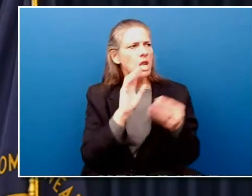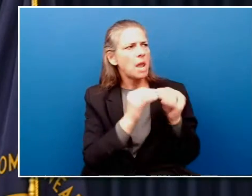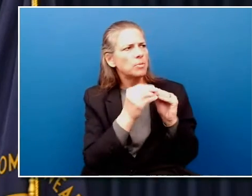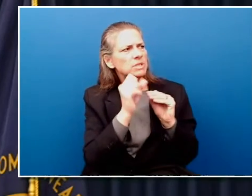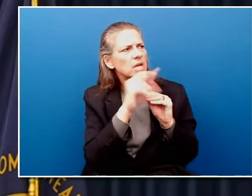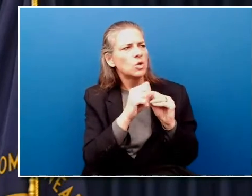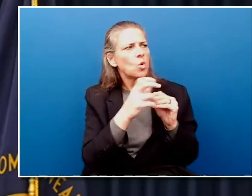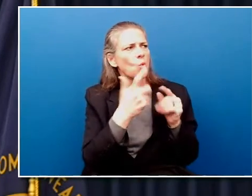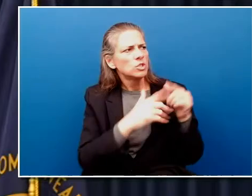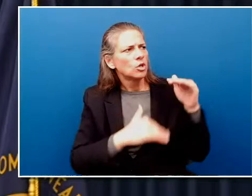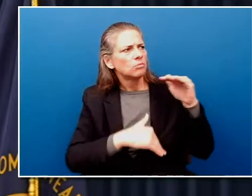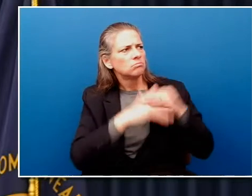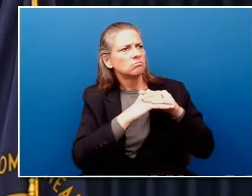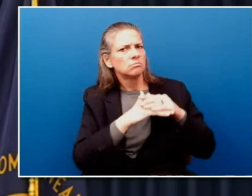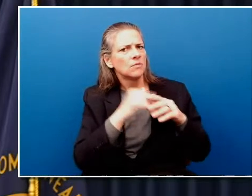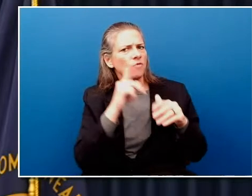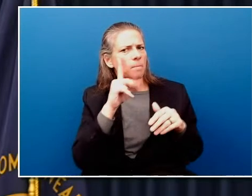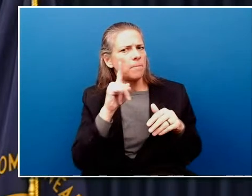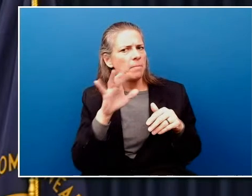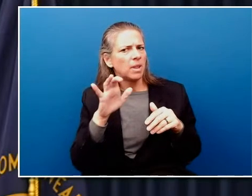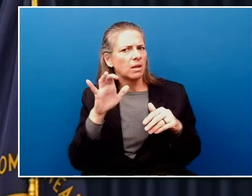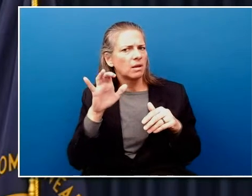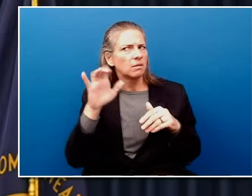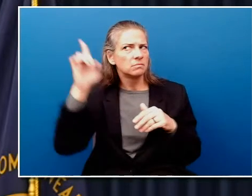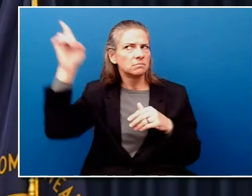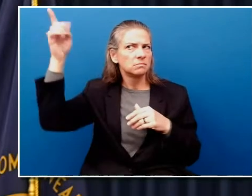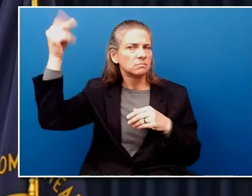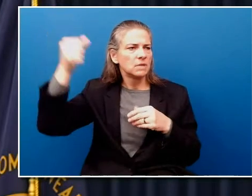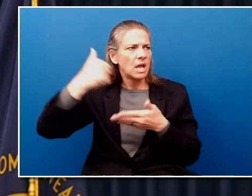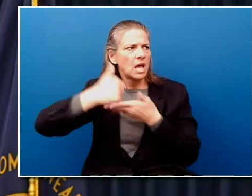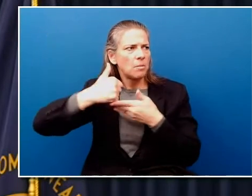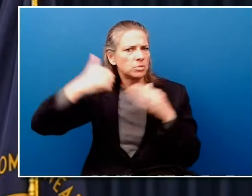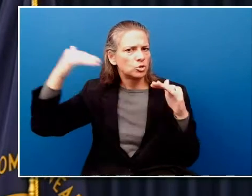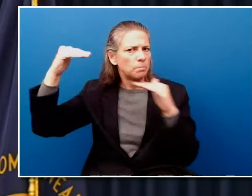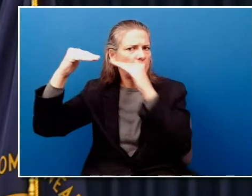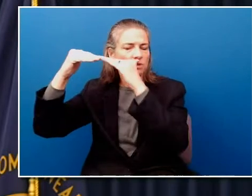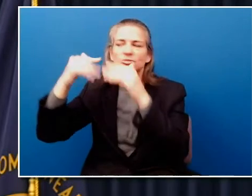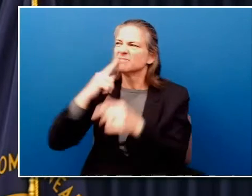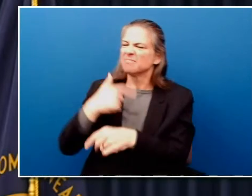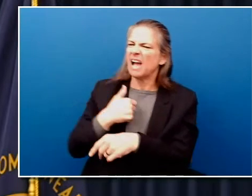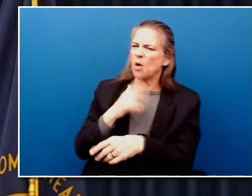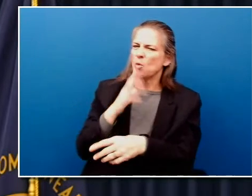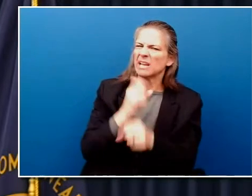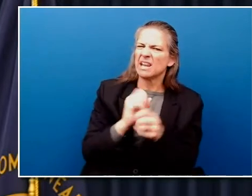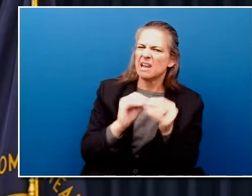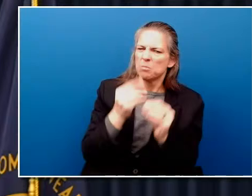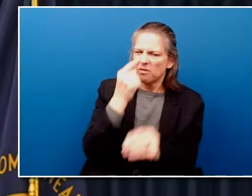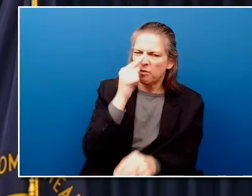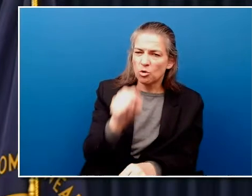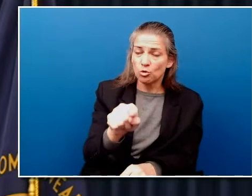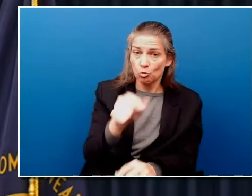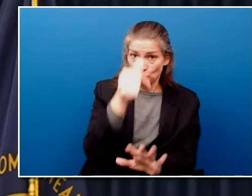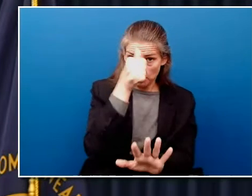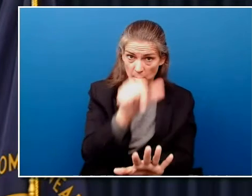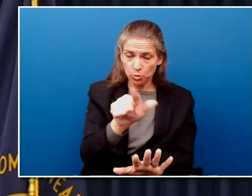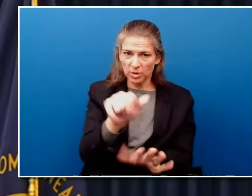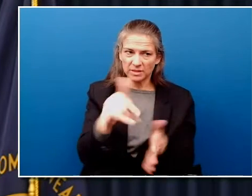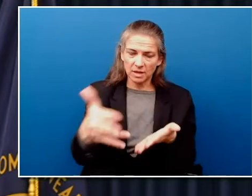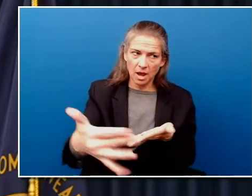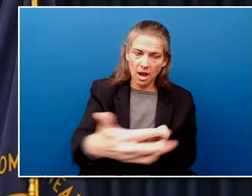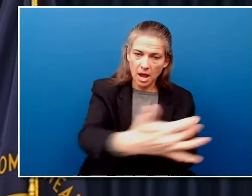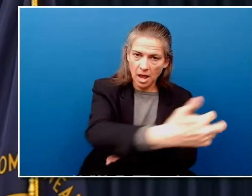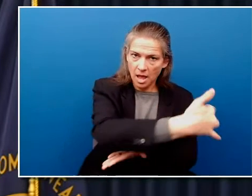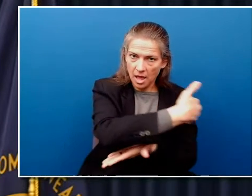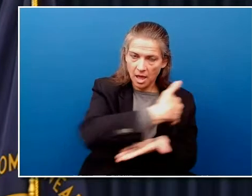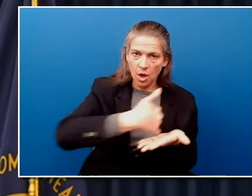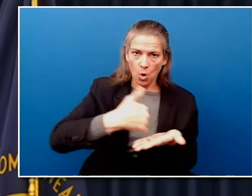threshold for public and individual assistance. And remember, it is aggregate. And so it's something that we have to